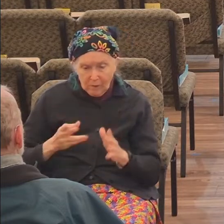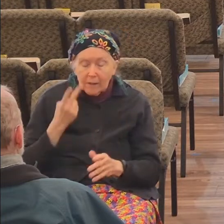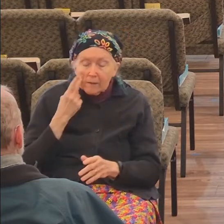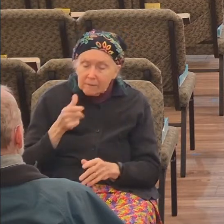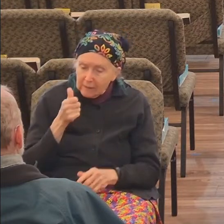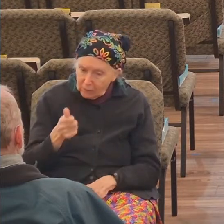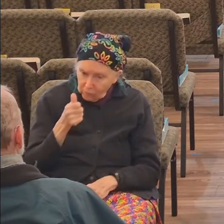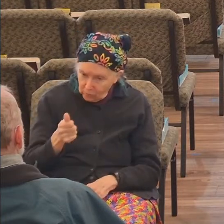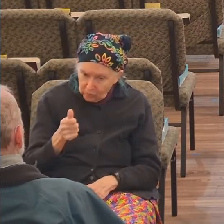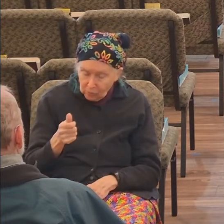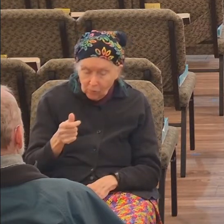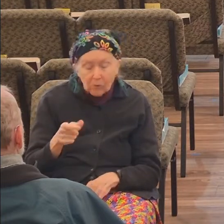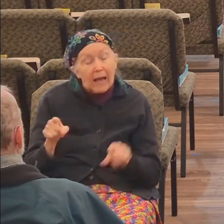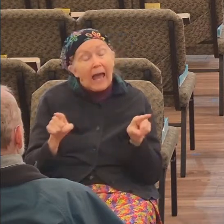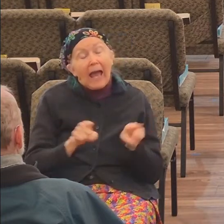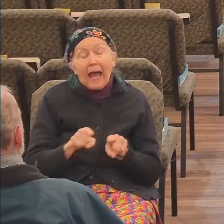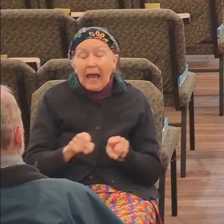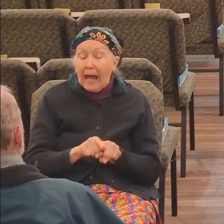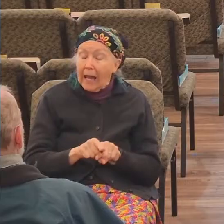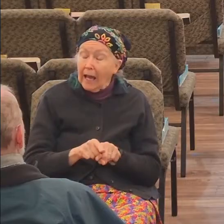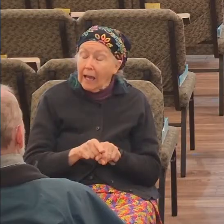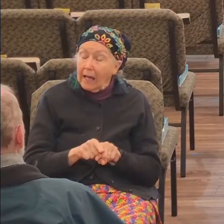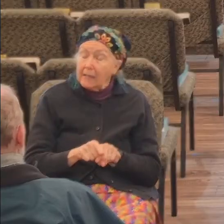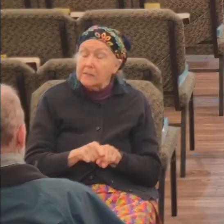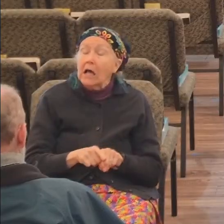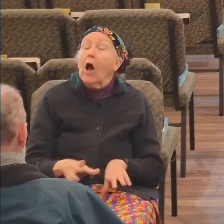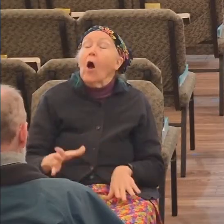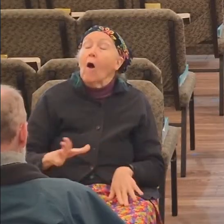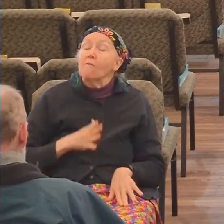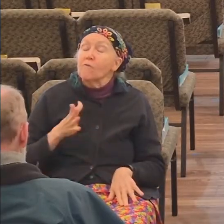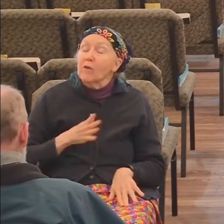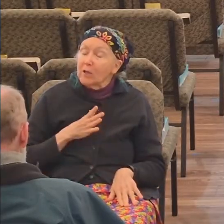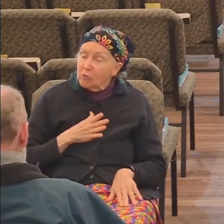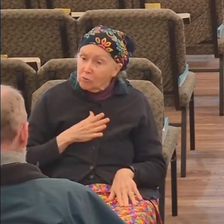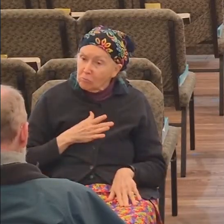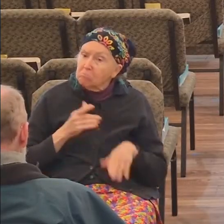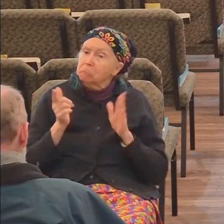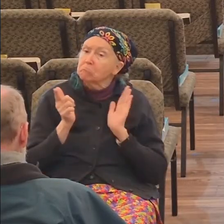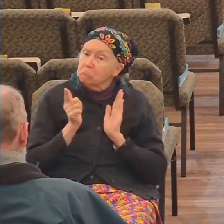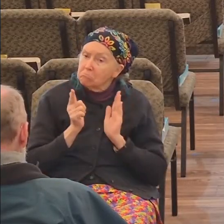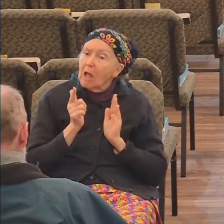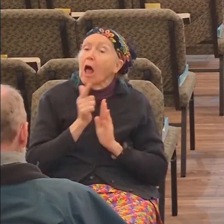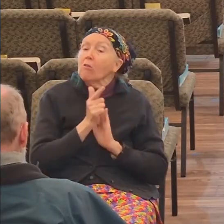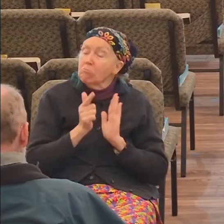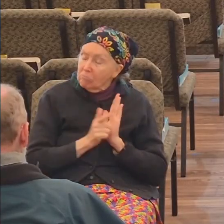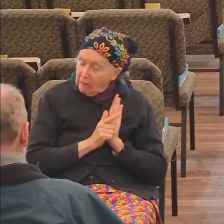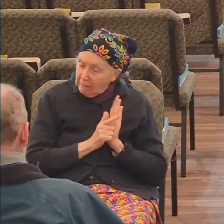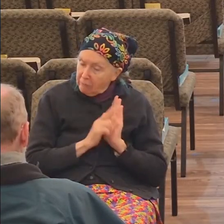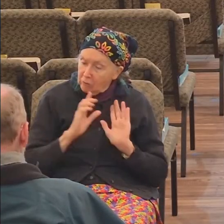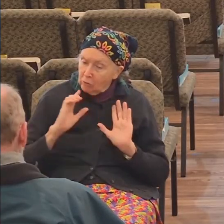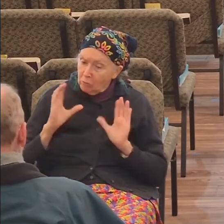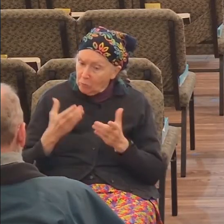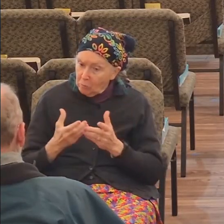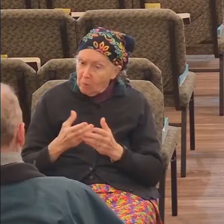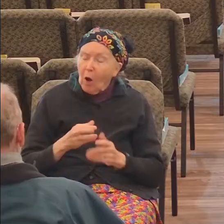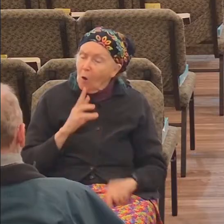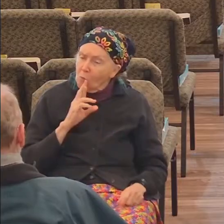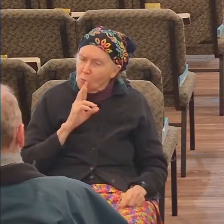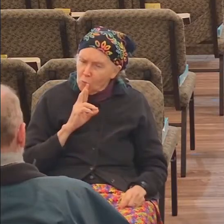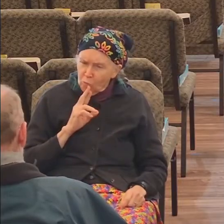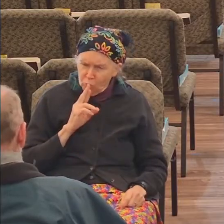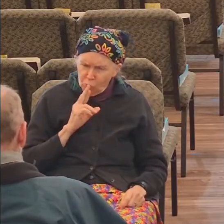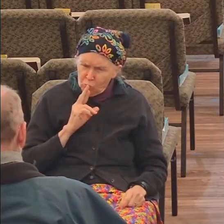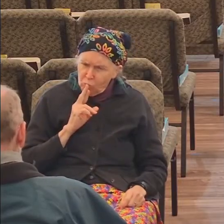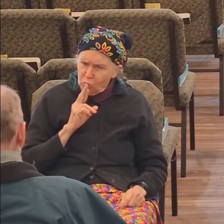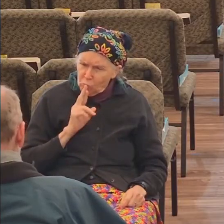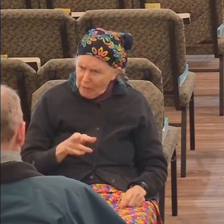An official group, legitimate, the real deal, okay? I think Paul is very intentional